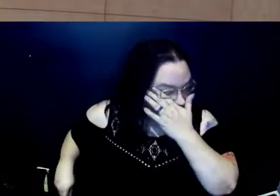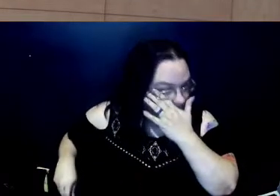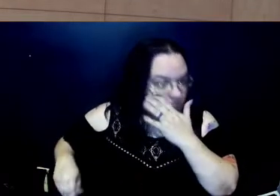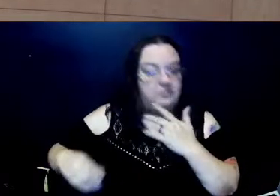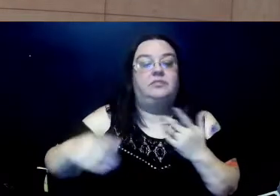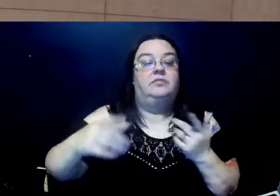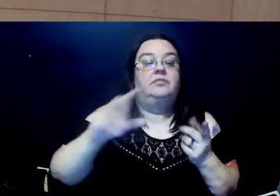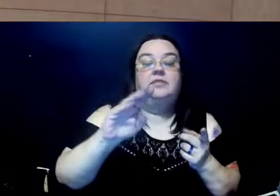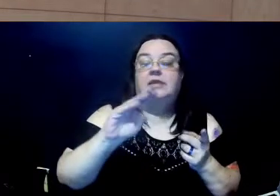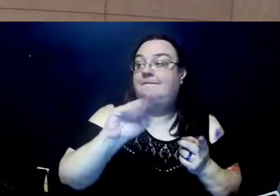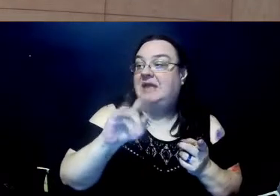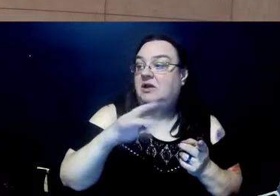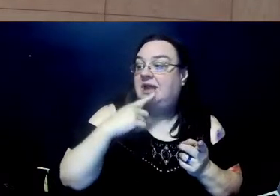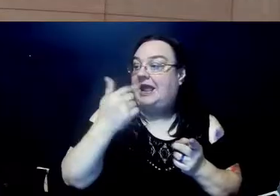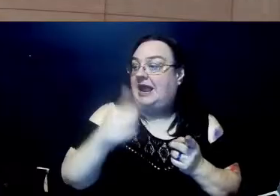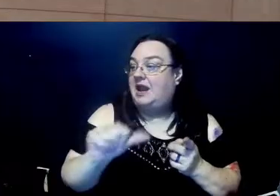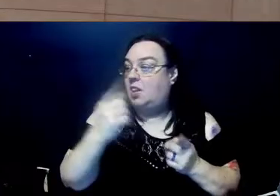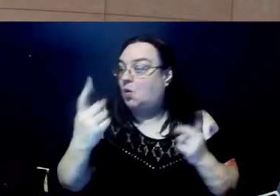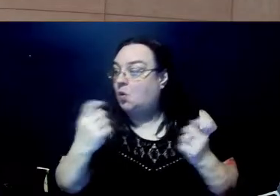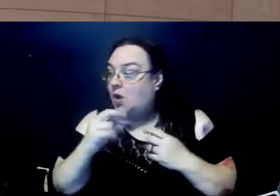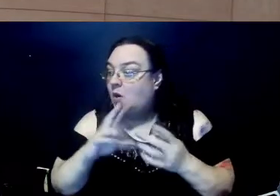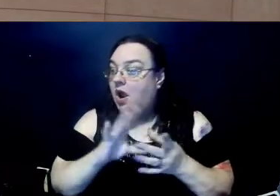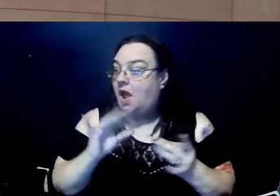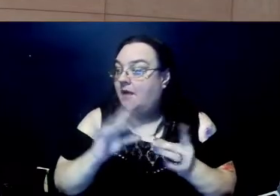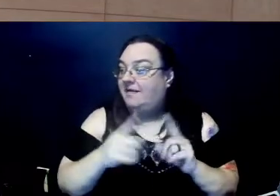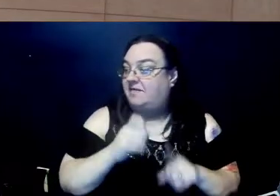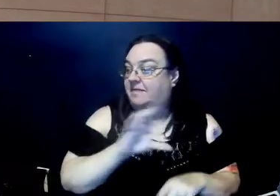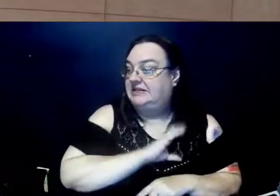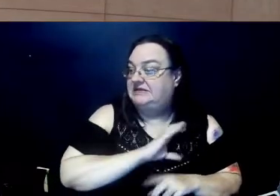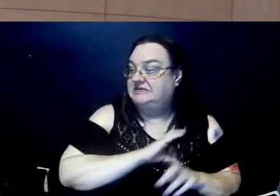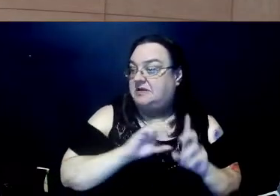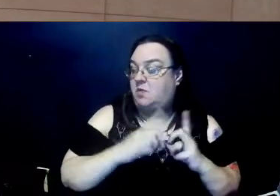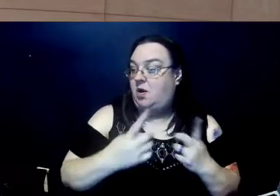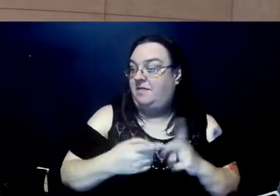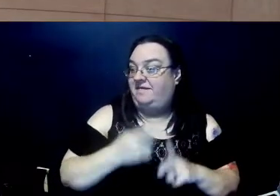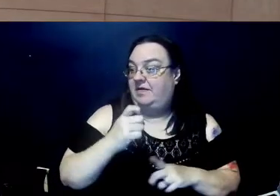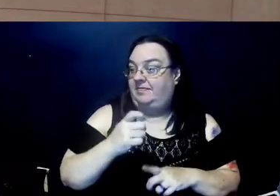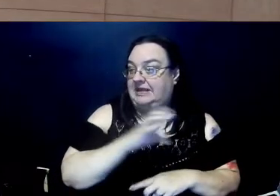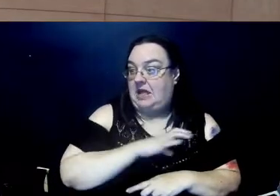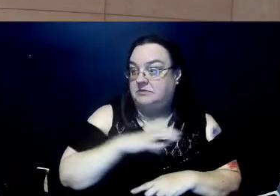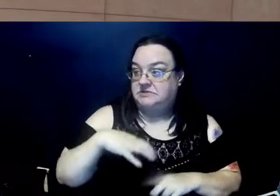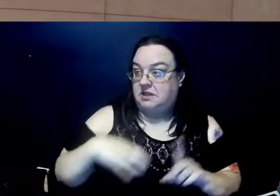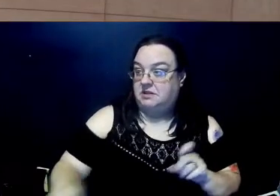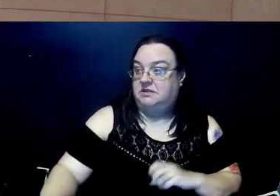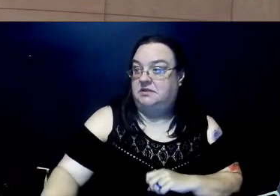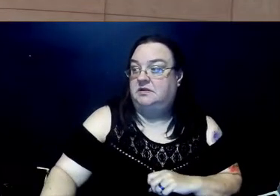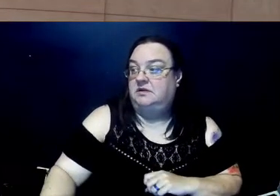Any other questions or comments for the police department from the council?